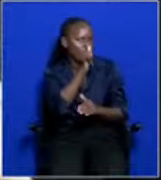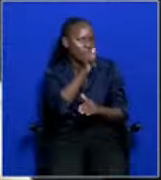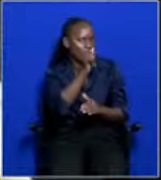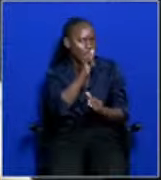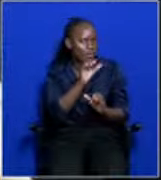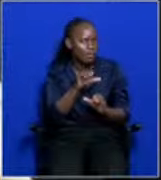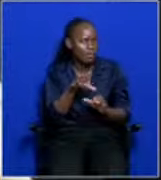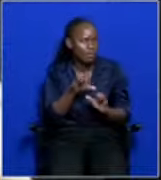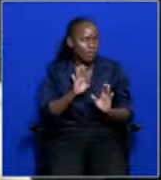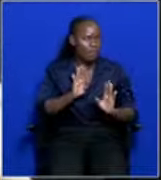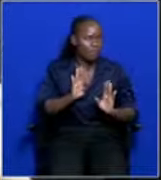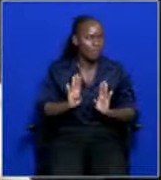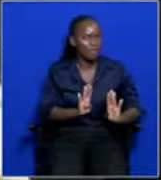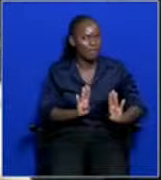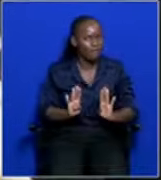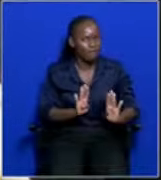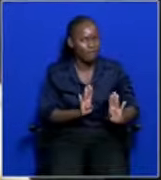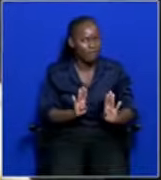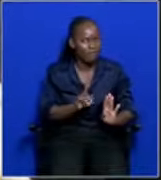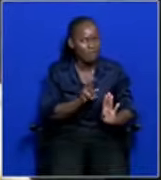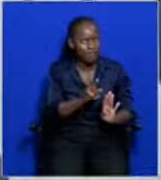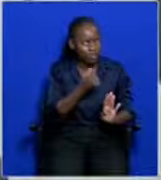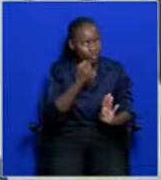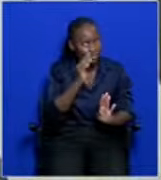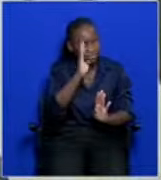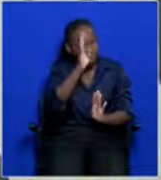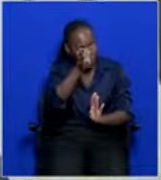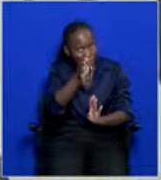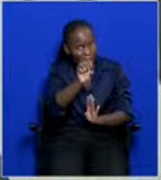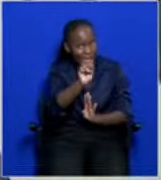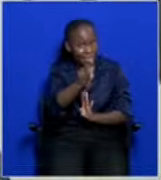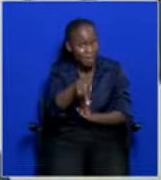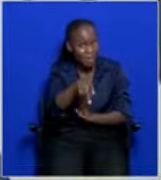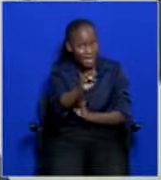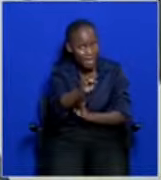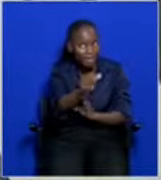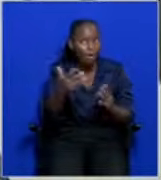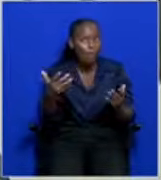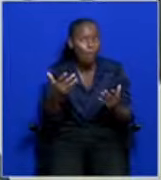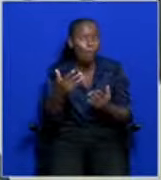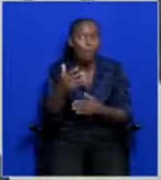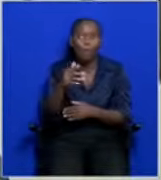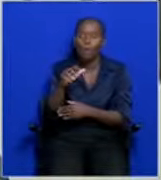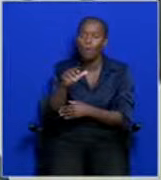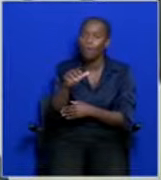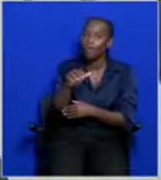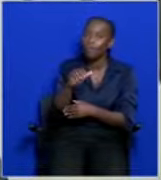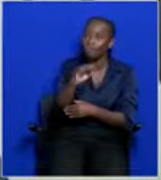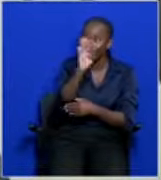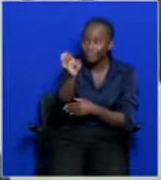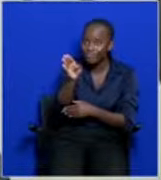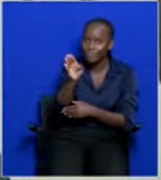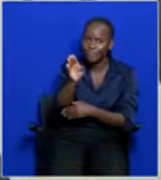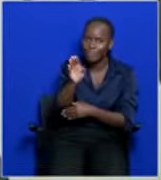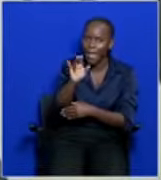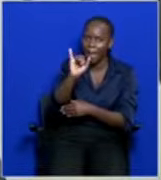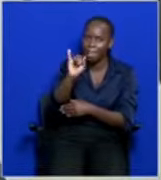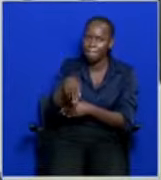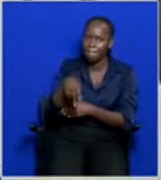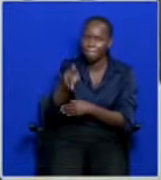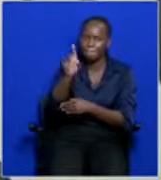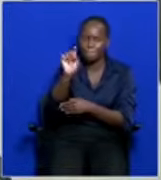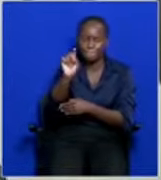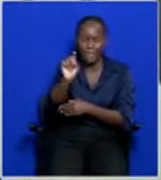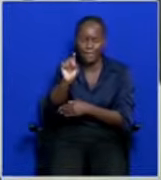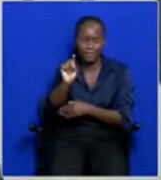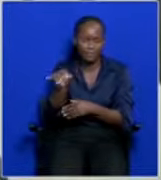SAPS? Are you able to comment on that? To comment on this, if